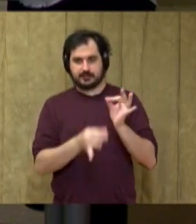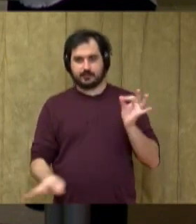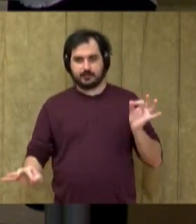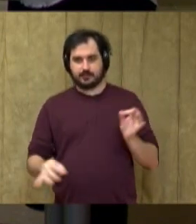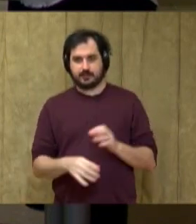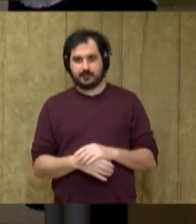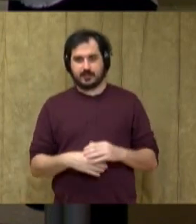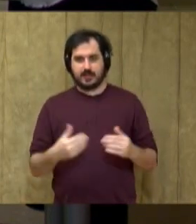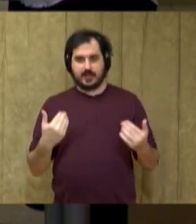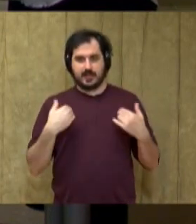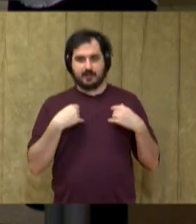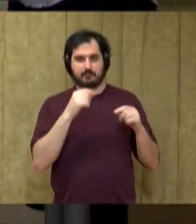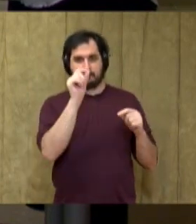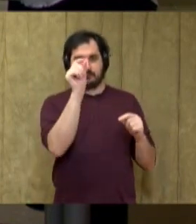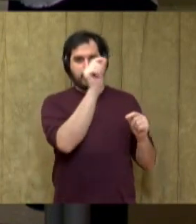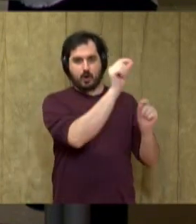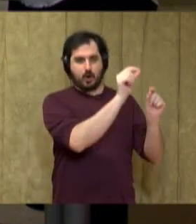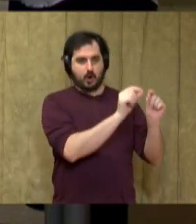my bar